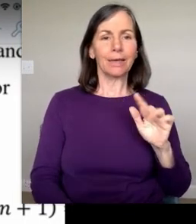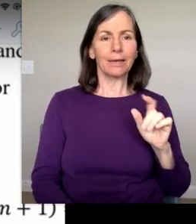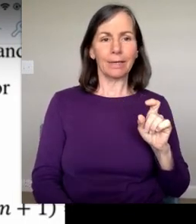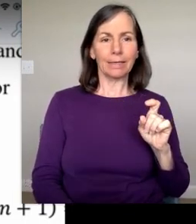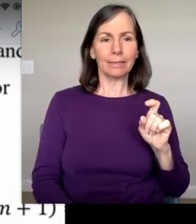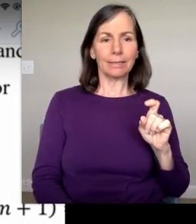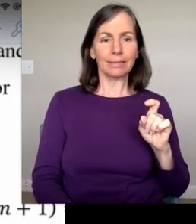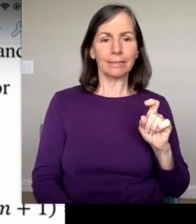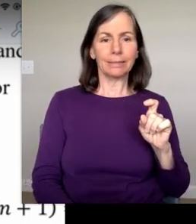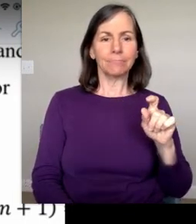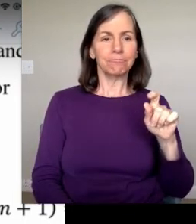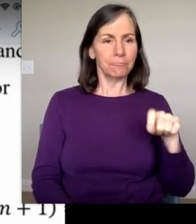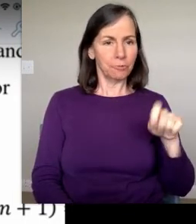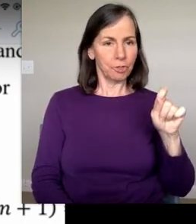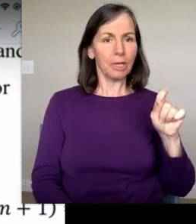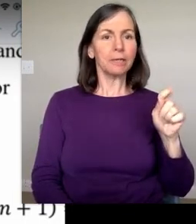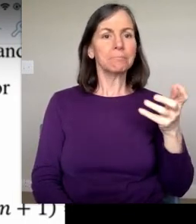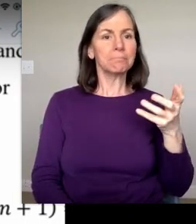Check.